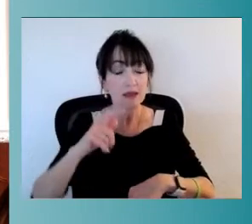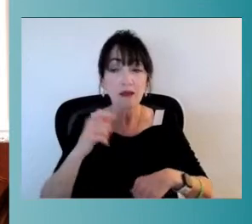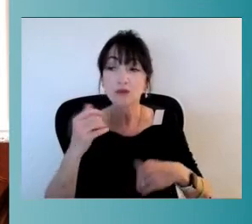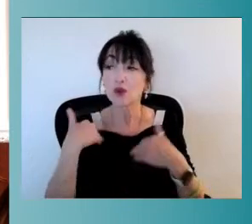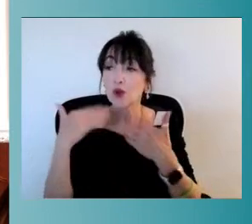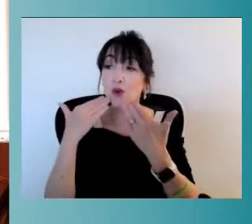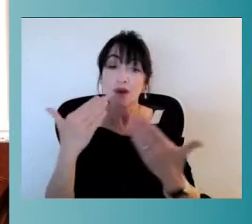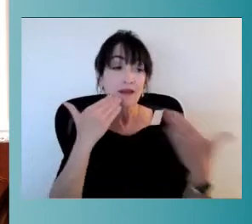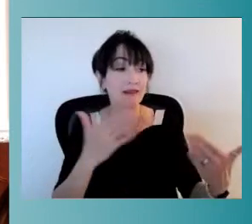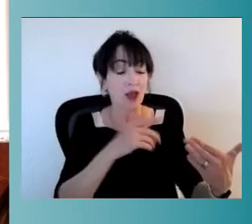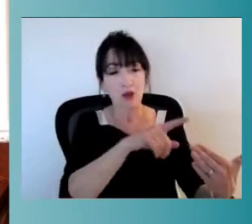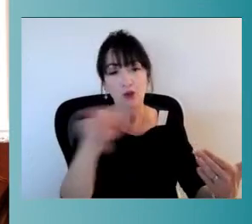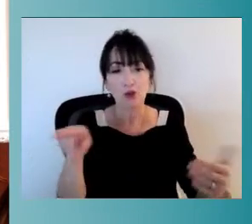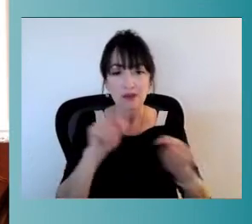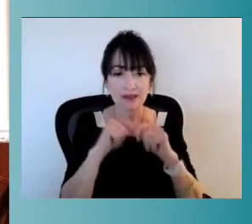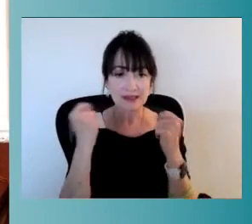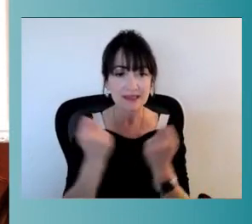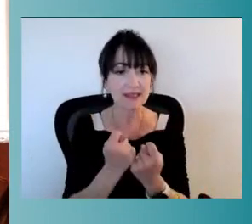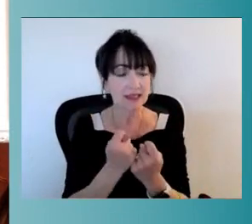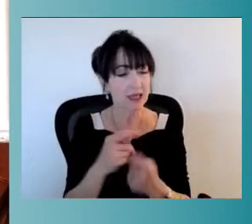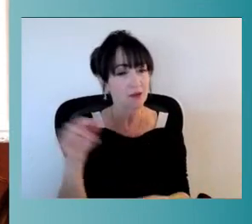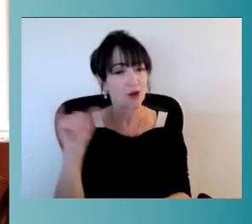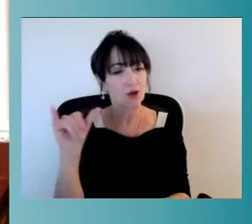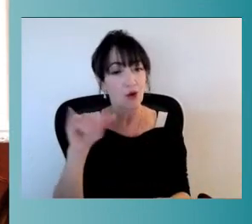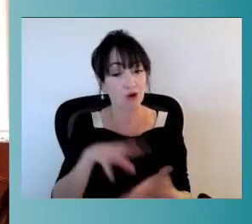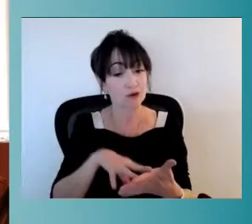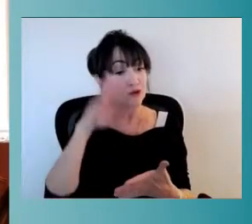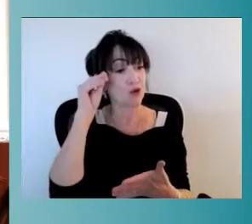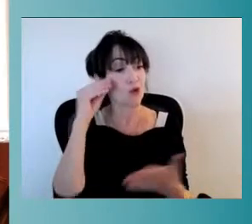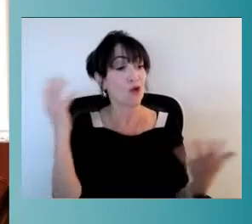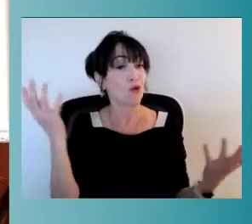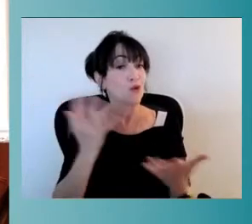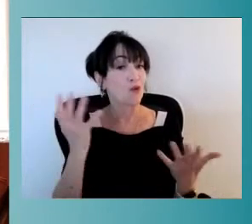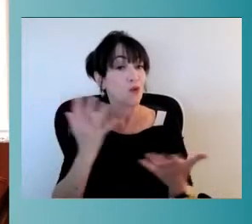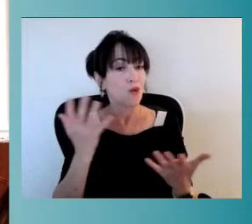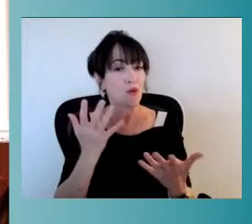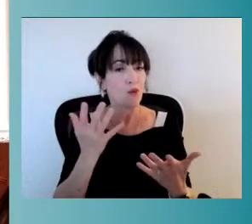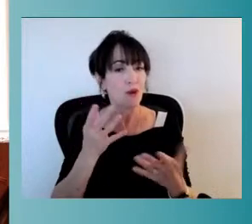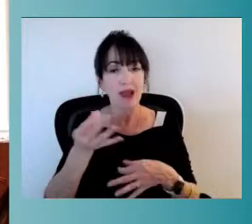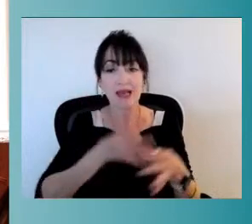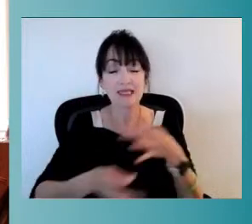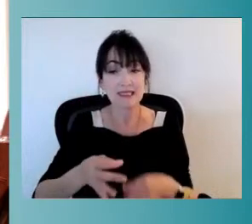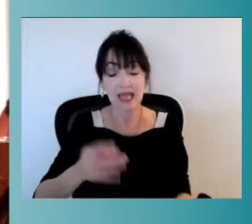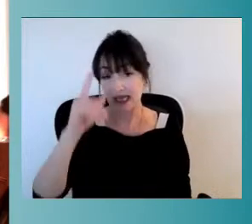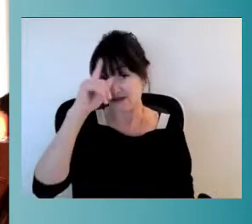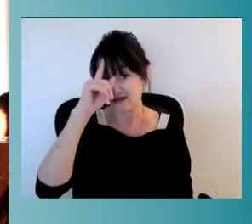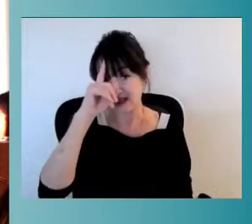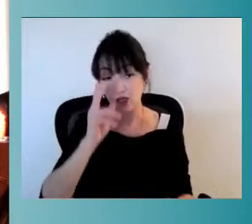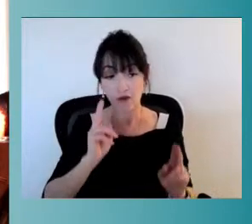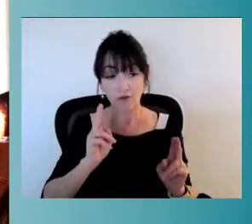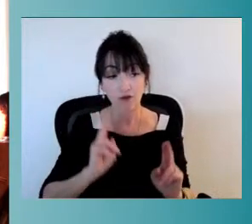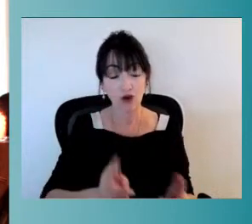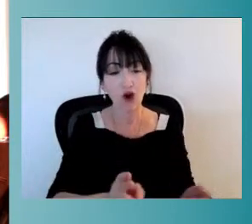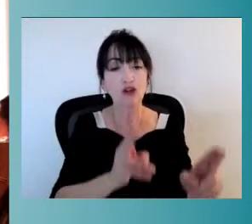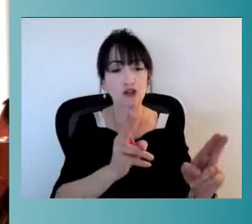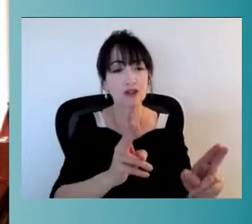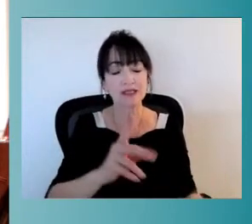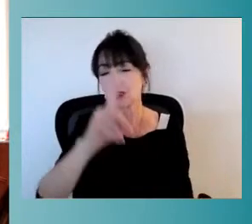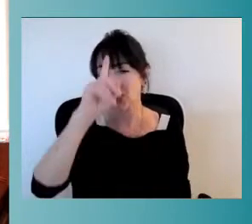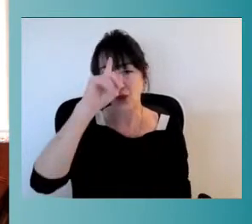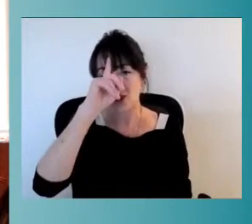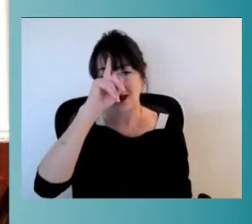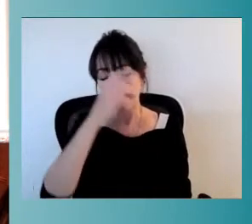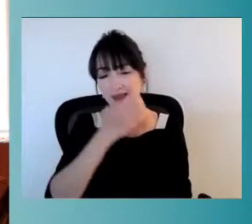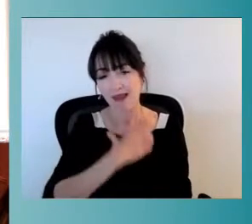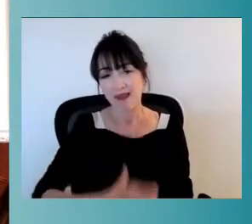our team. And we have also learned that instead of thinking of urgency at its best, we think of it as passion and